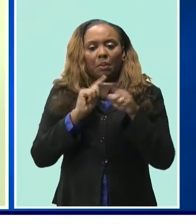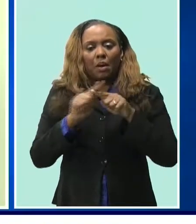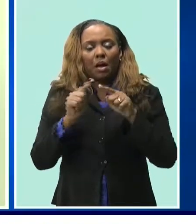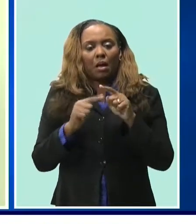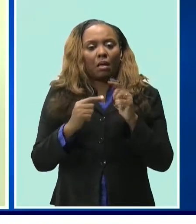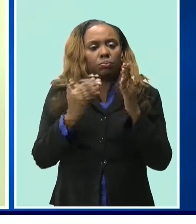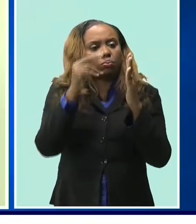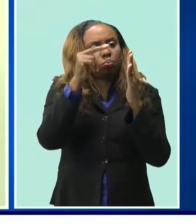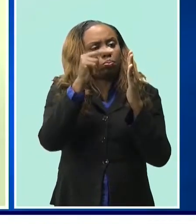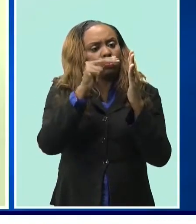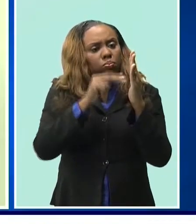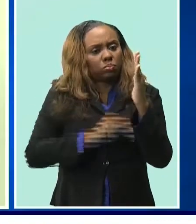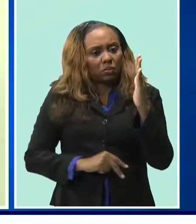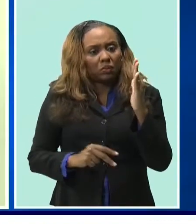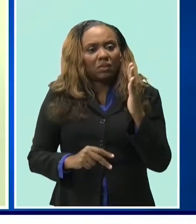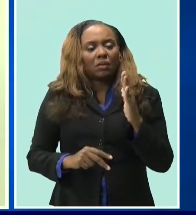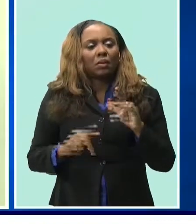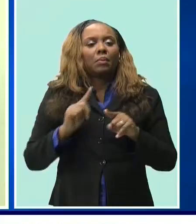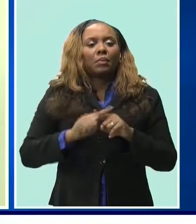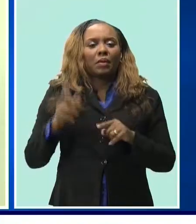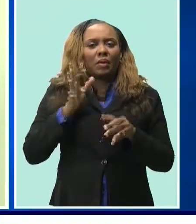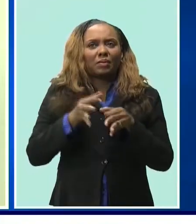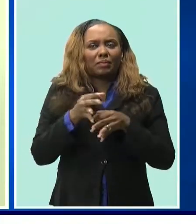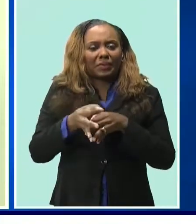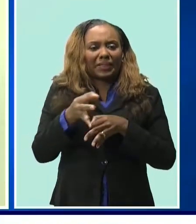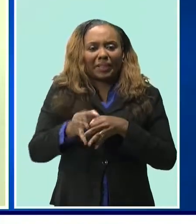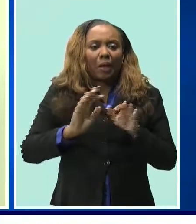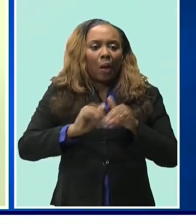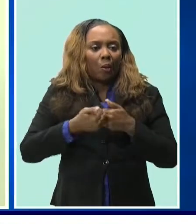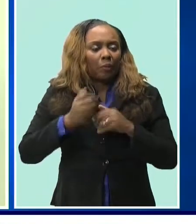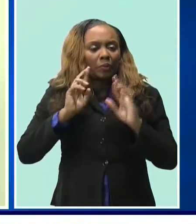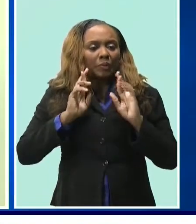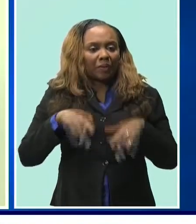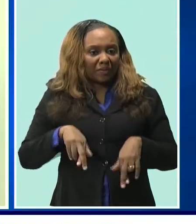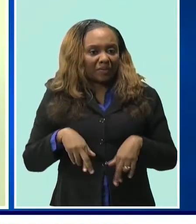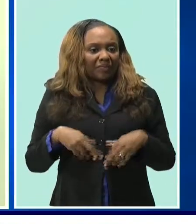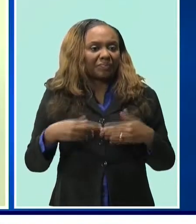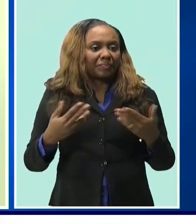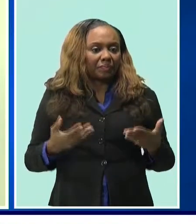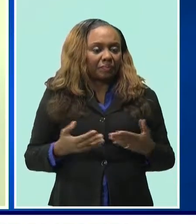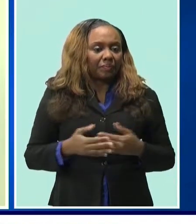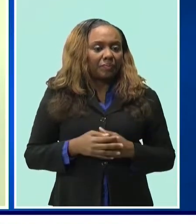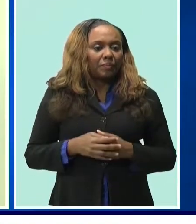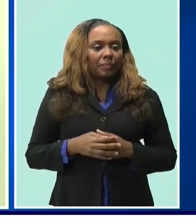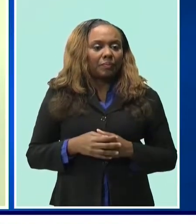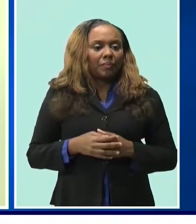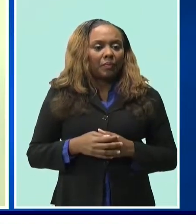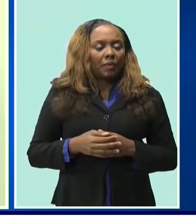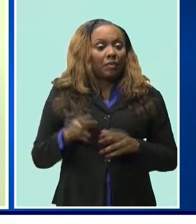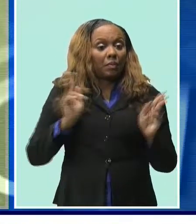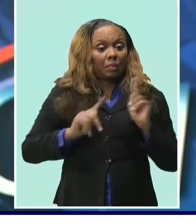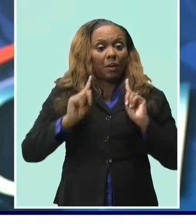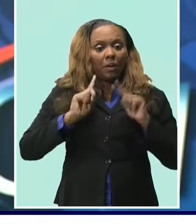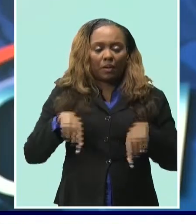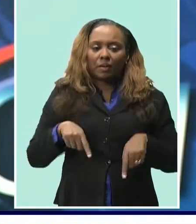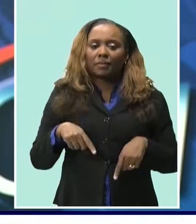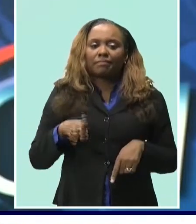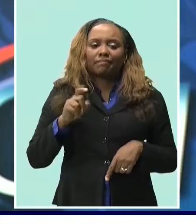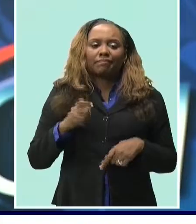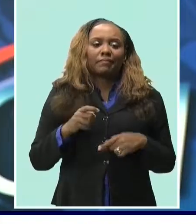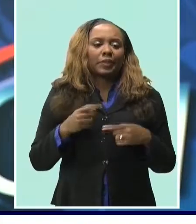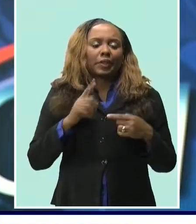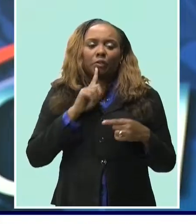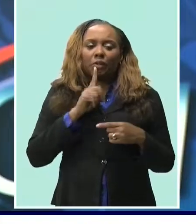there is going to be some level of delay in responses, to prospective orders.